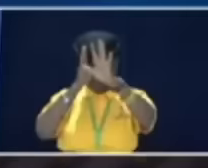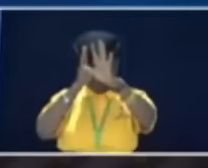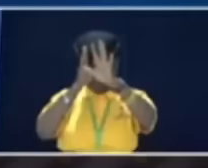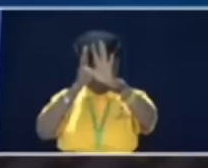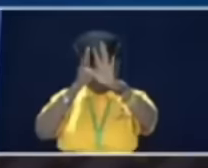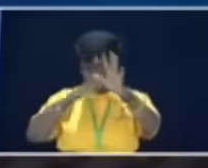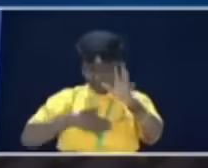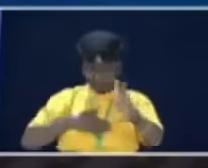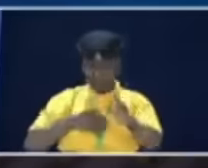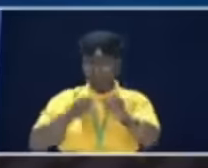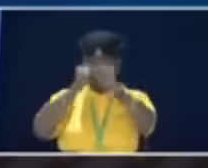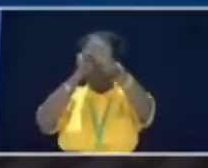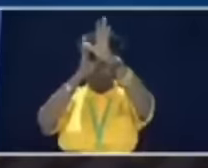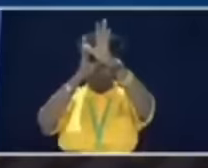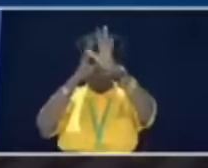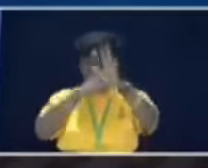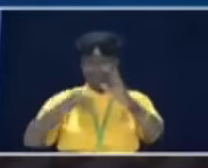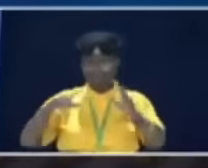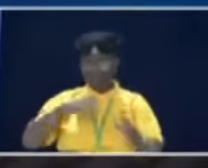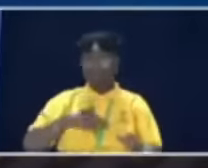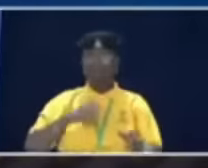My Father and my God.